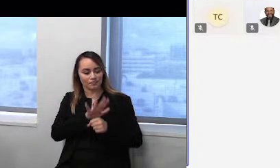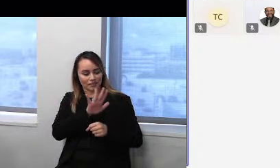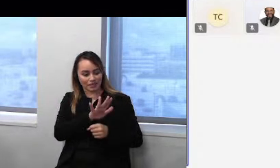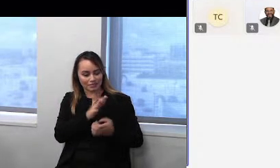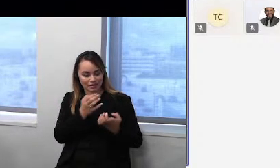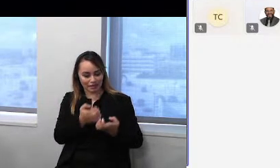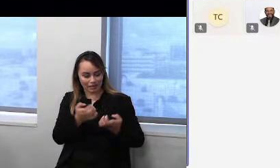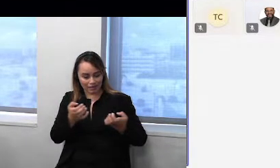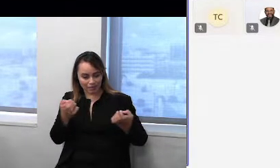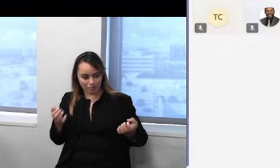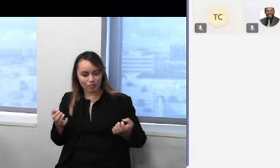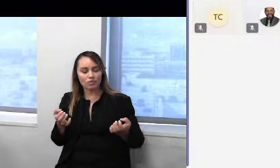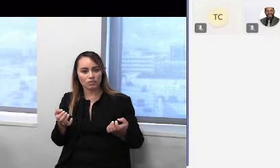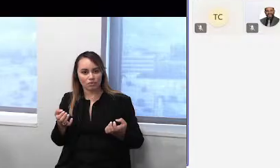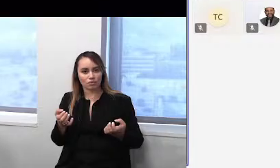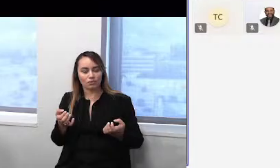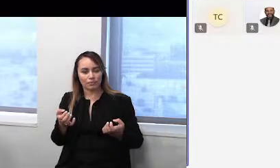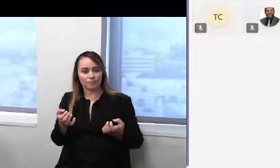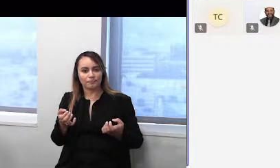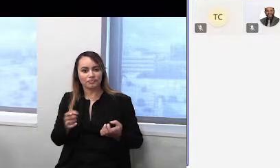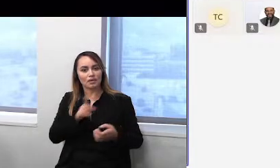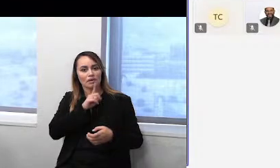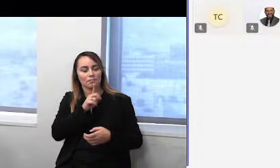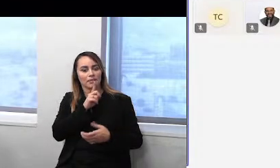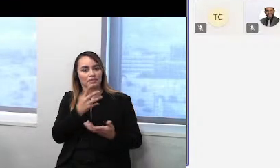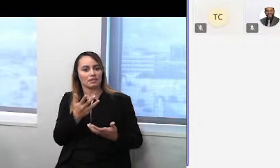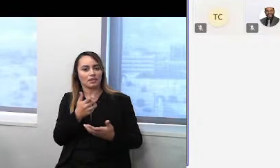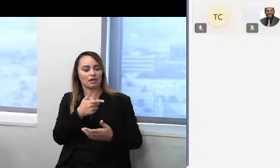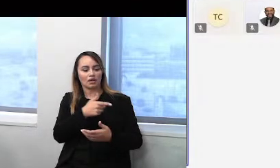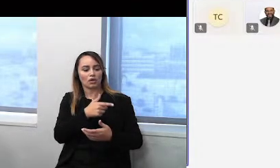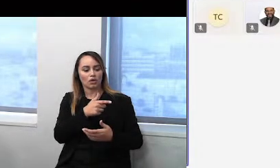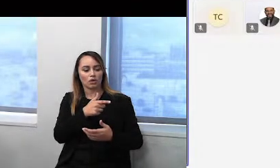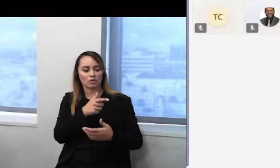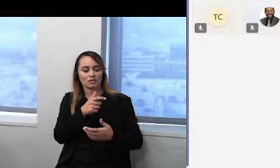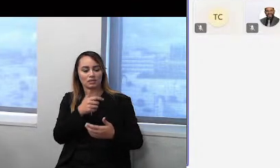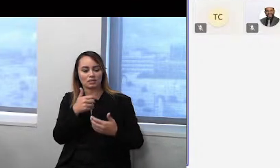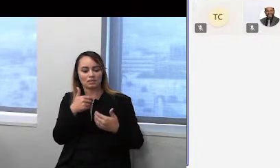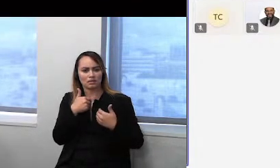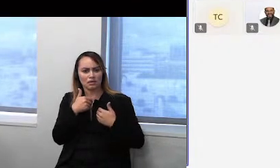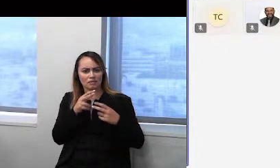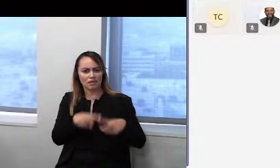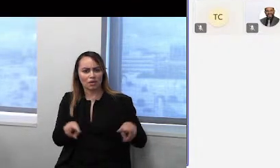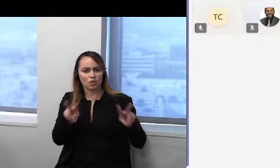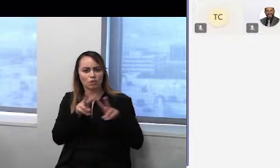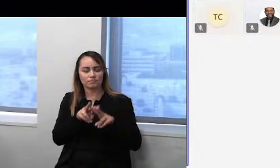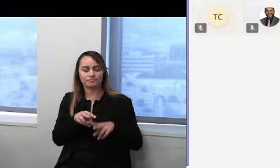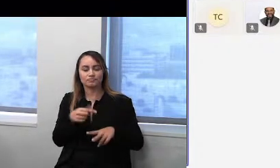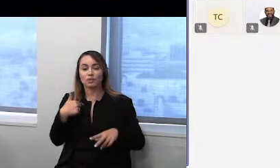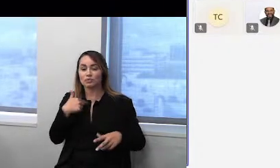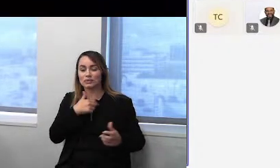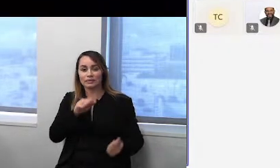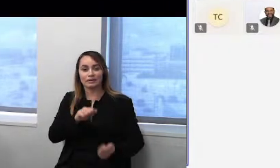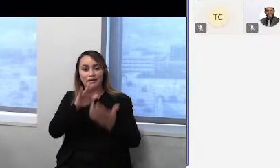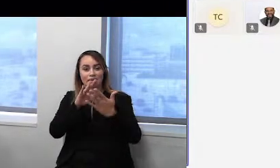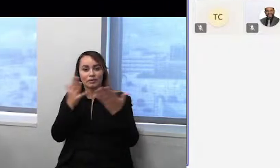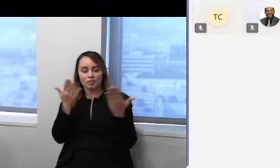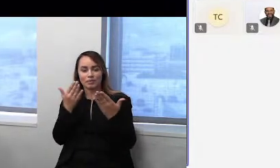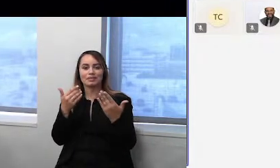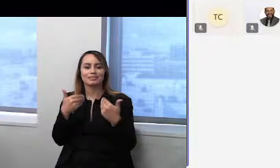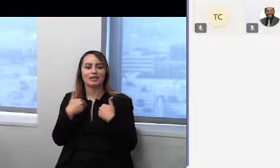real values of it. One of the biggest challenges we continue facing is having detailed data of our